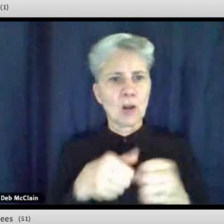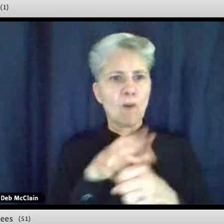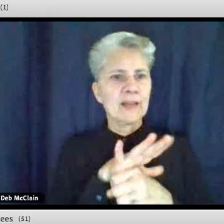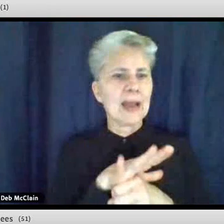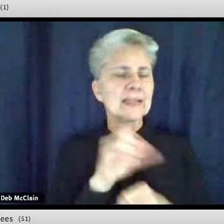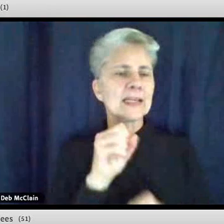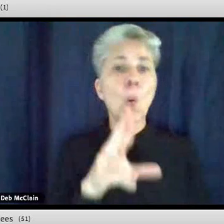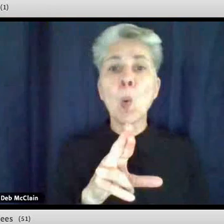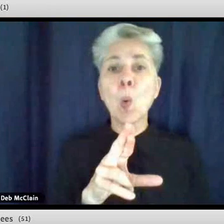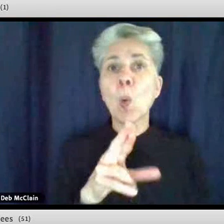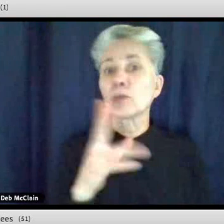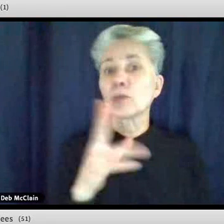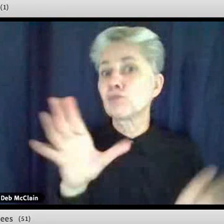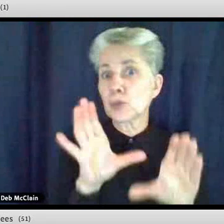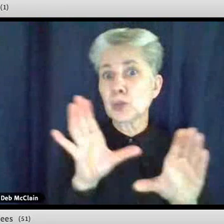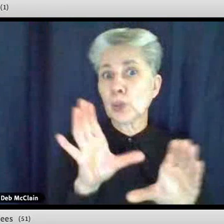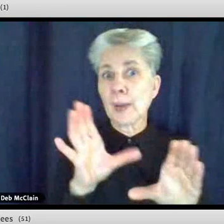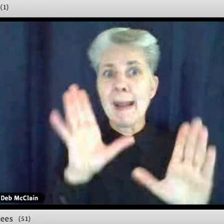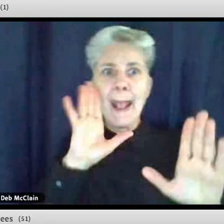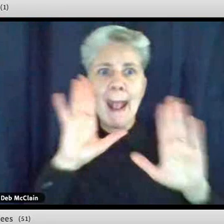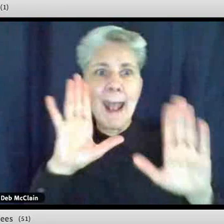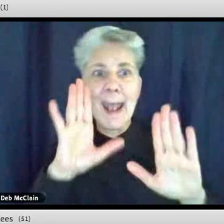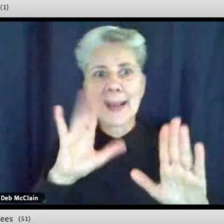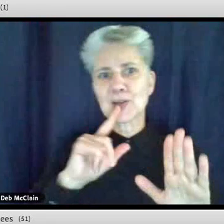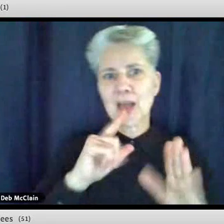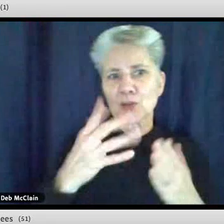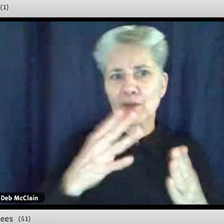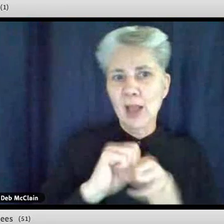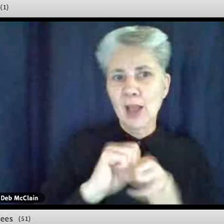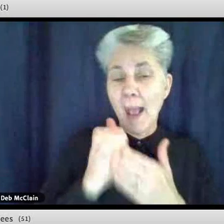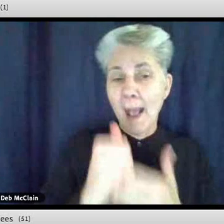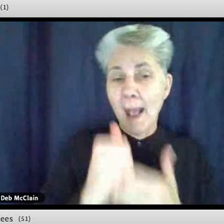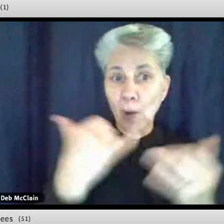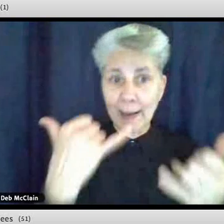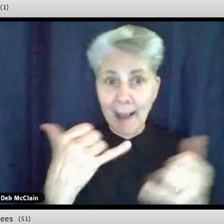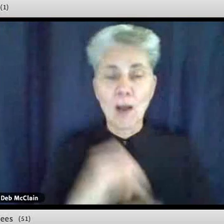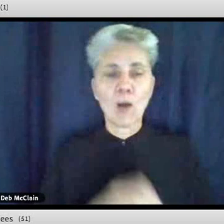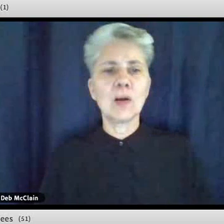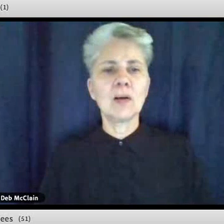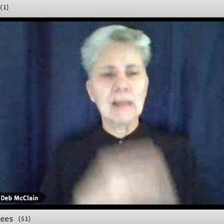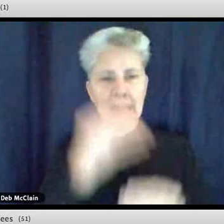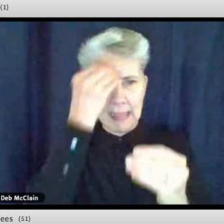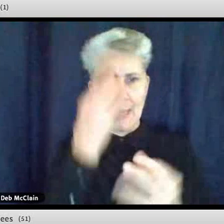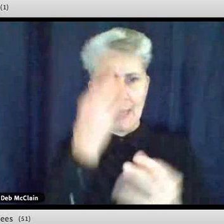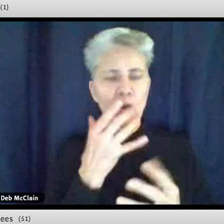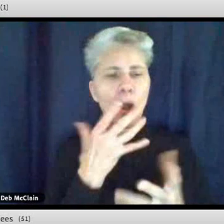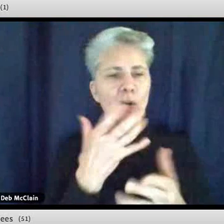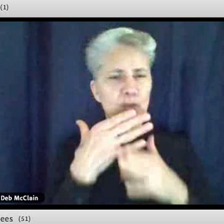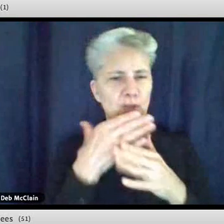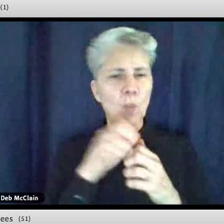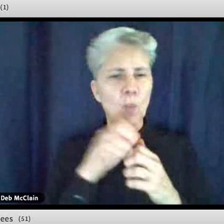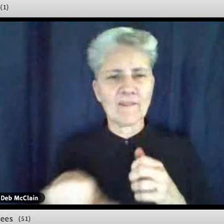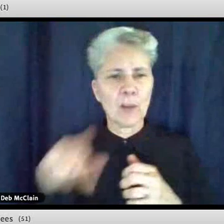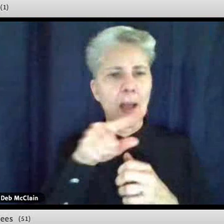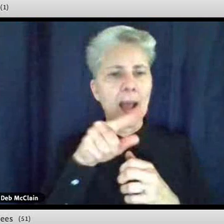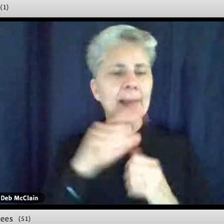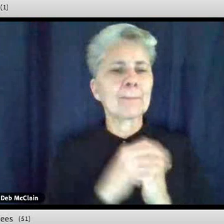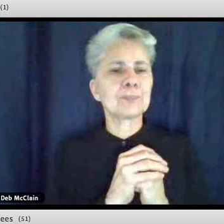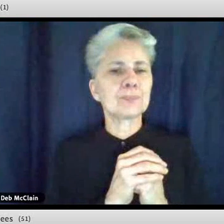examples of providing information on COVID-19 or doing, hey, here's our services, how we can help you right